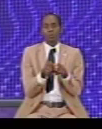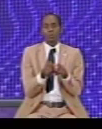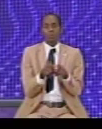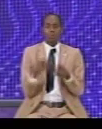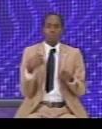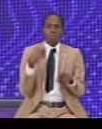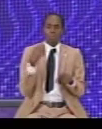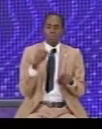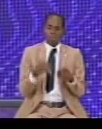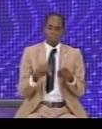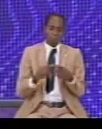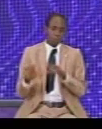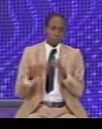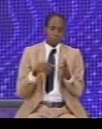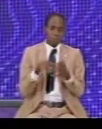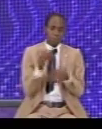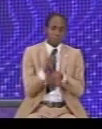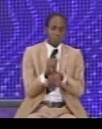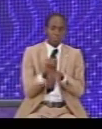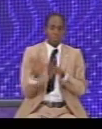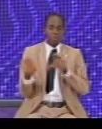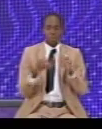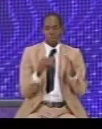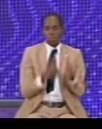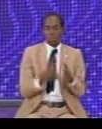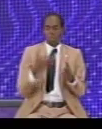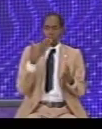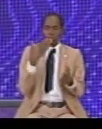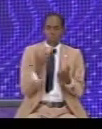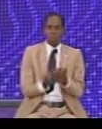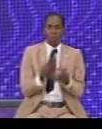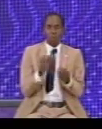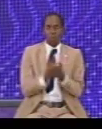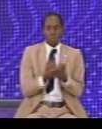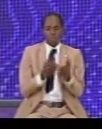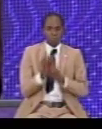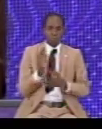and do it well so that through us, many will be